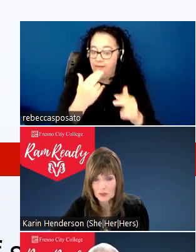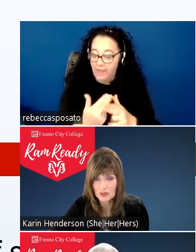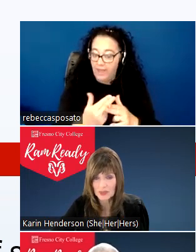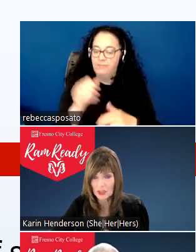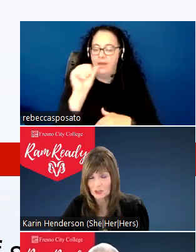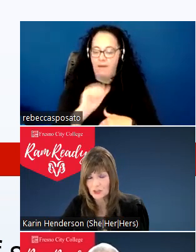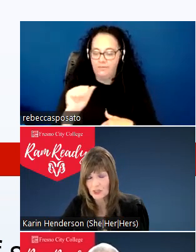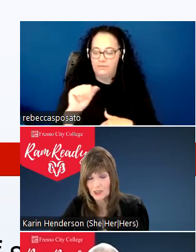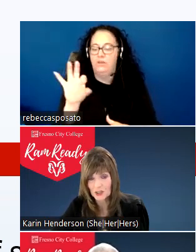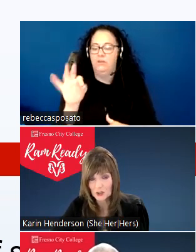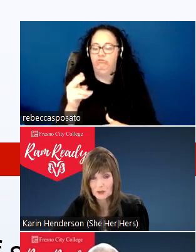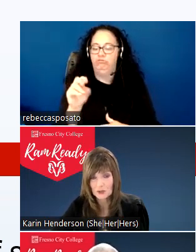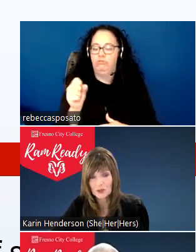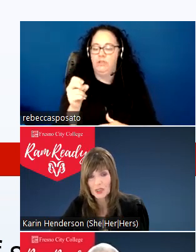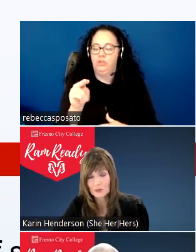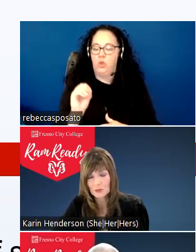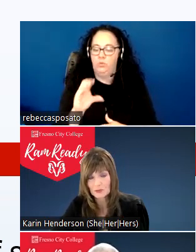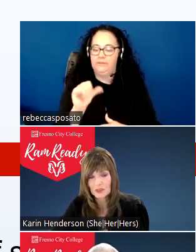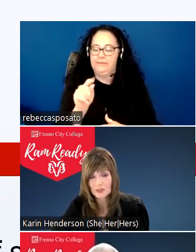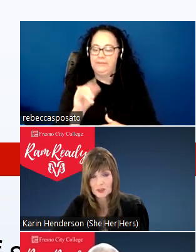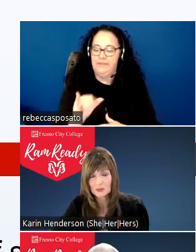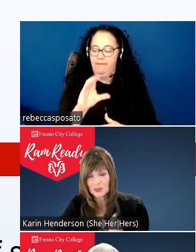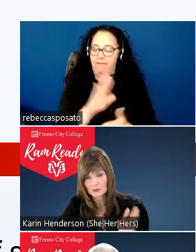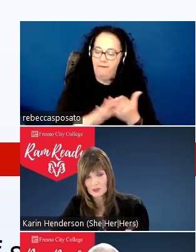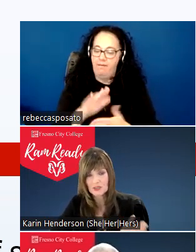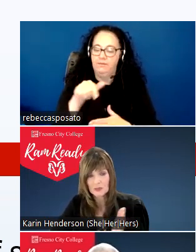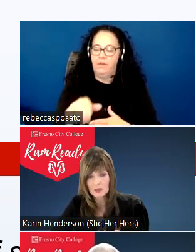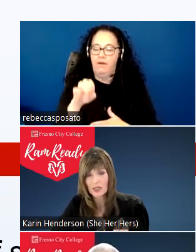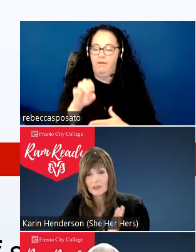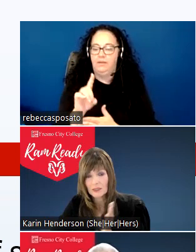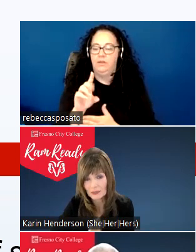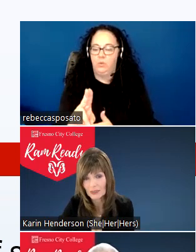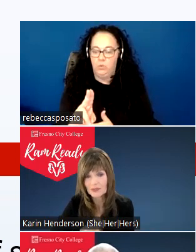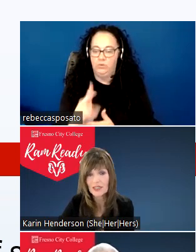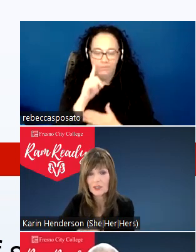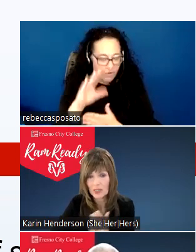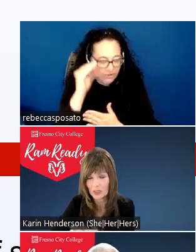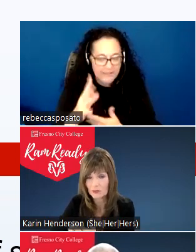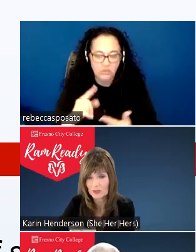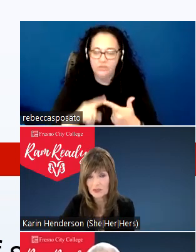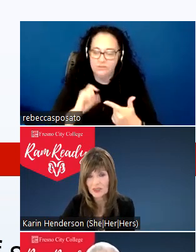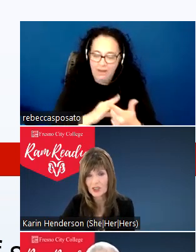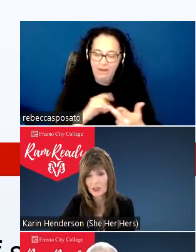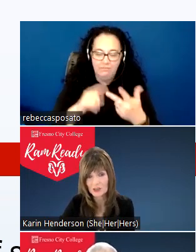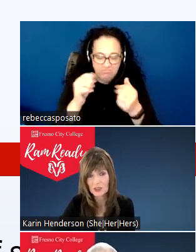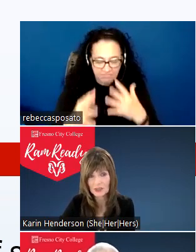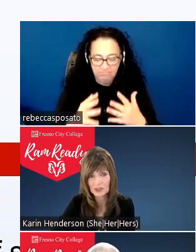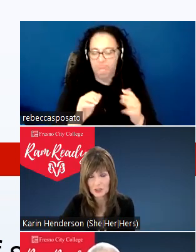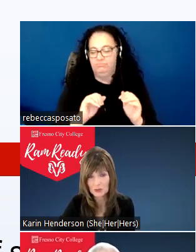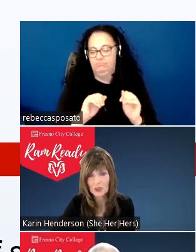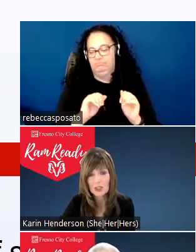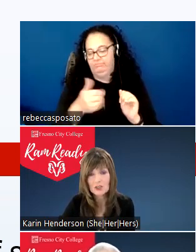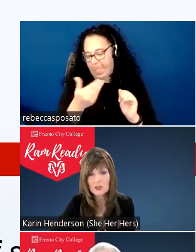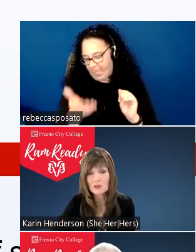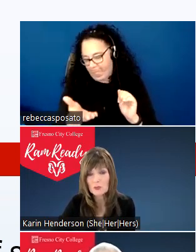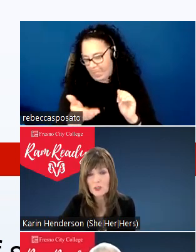at fresnocitycollege.edu. So when you have a professor, it'll be their first name dot last name at